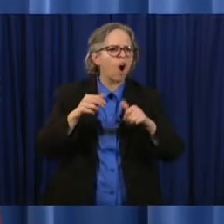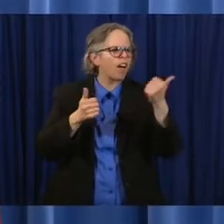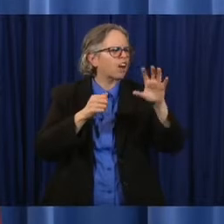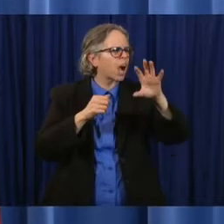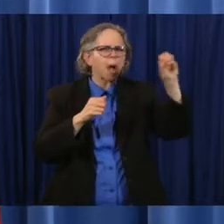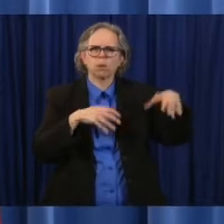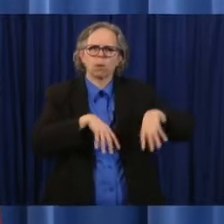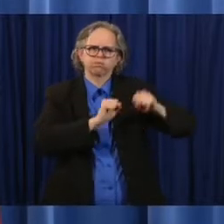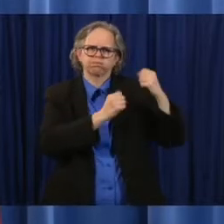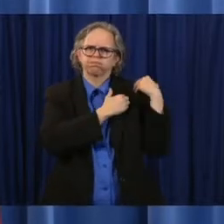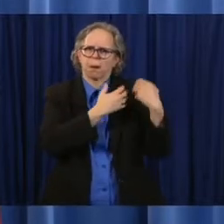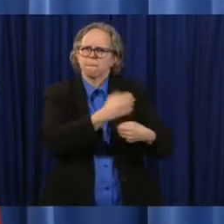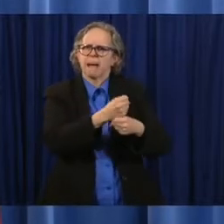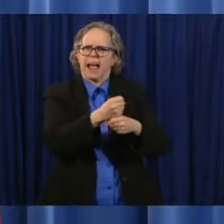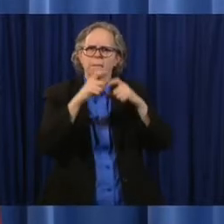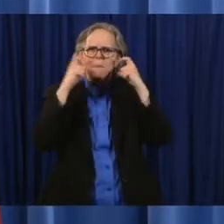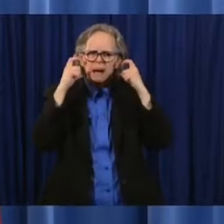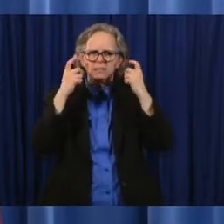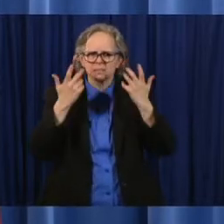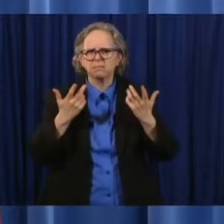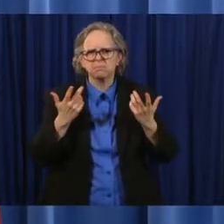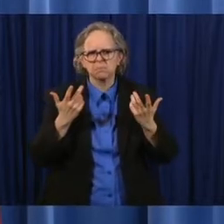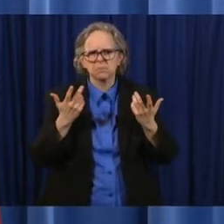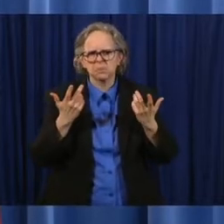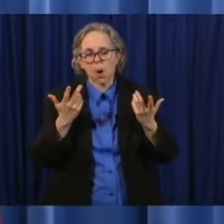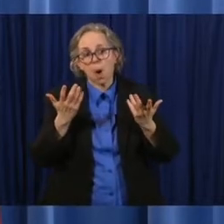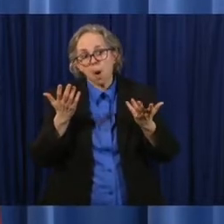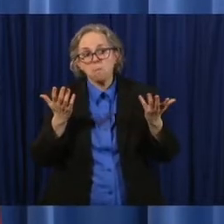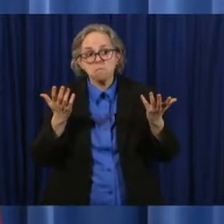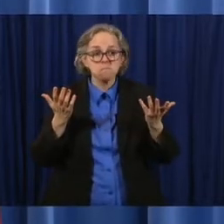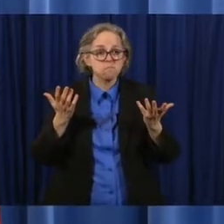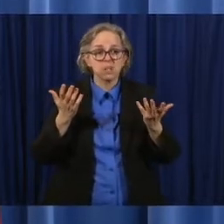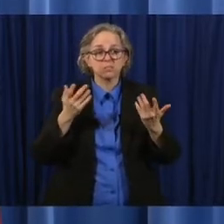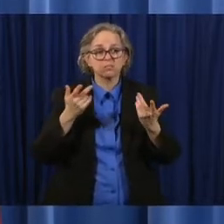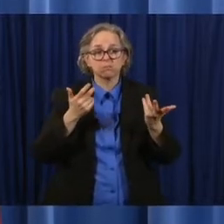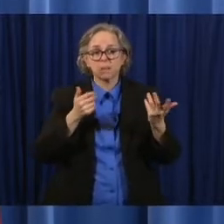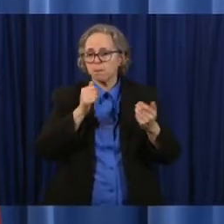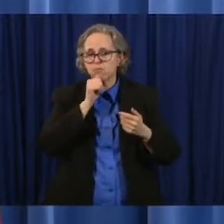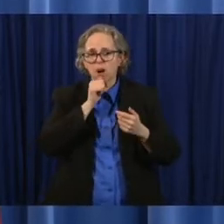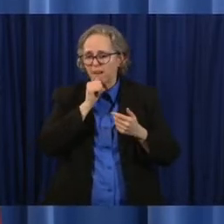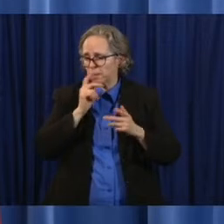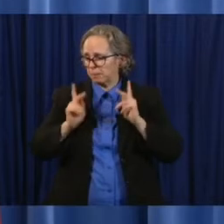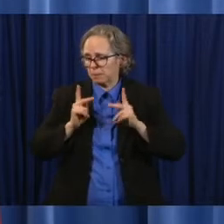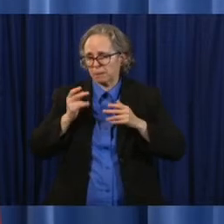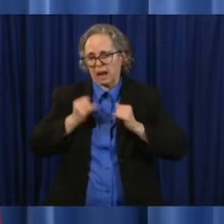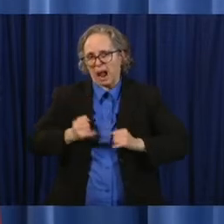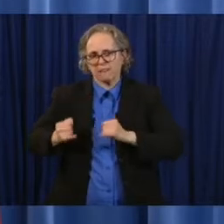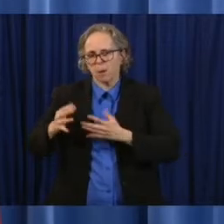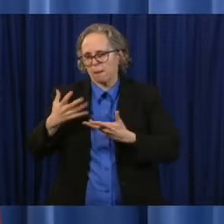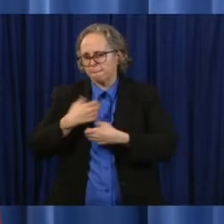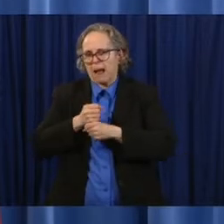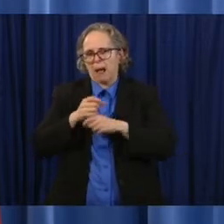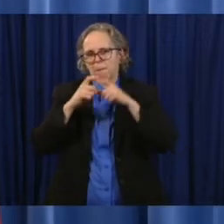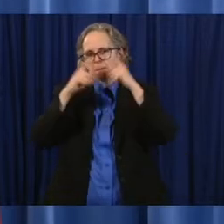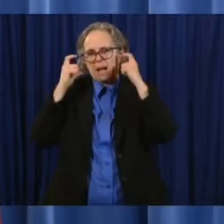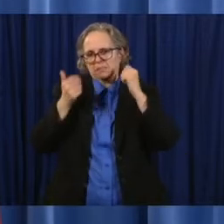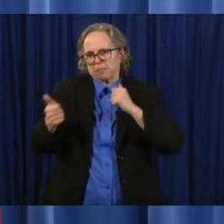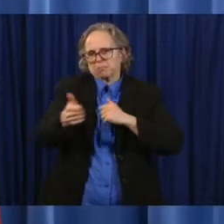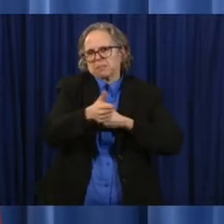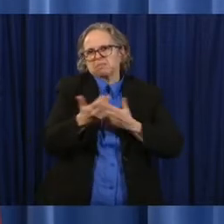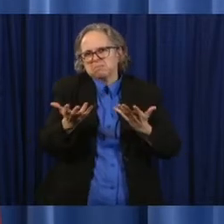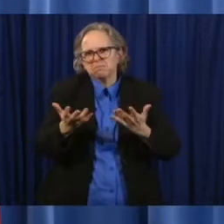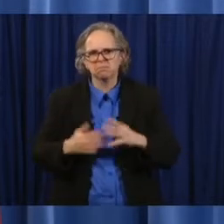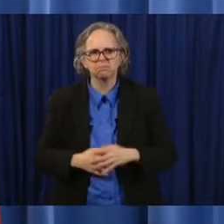Ohio. Some of them being made by just private citizens. So We think that once everybody sees